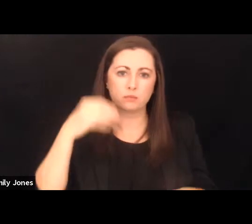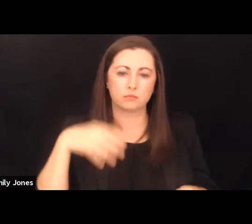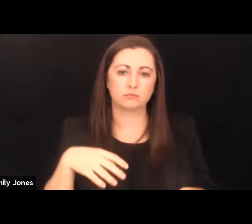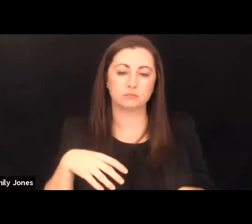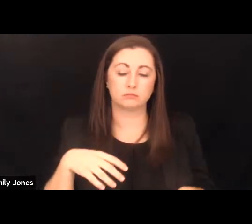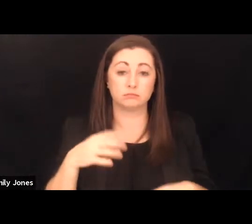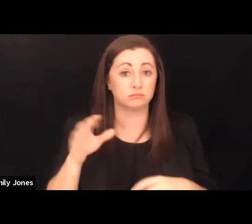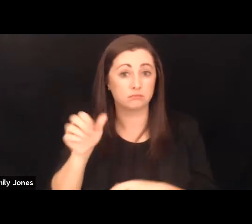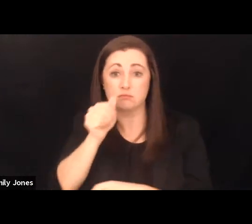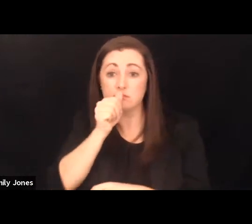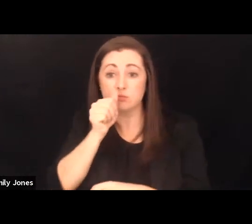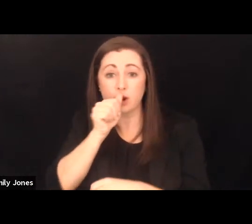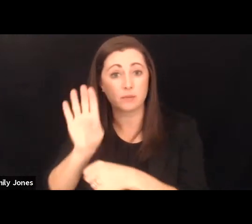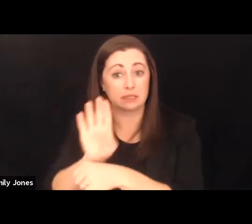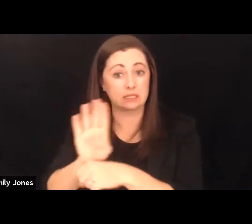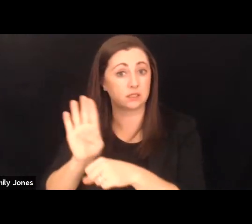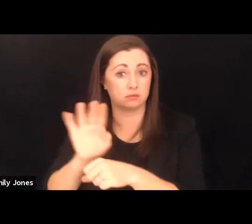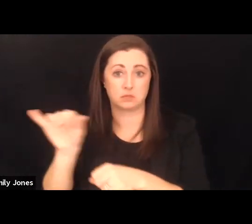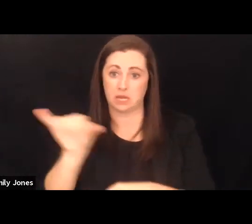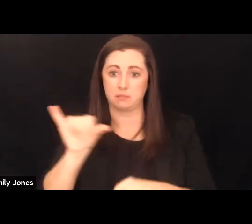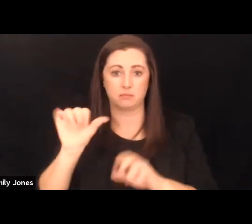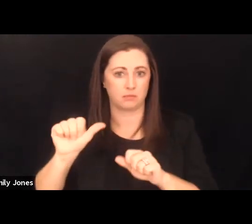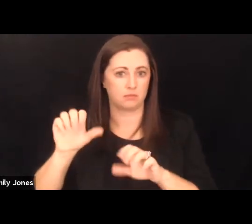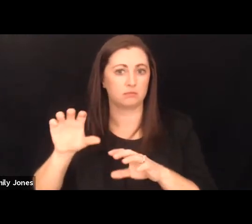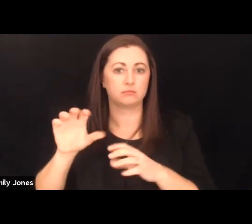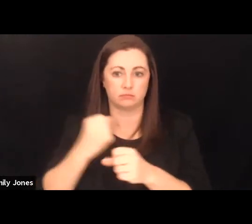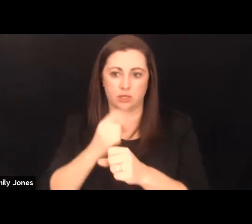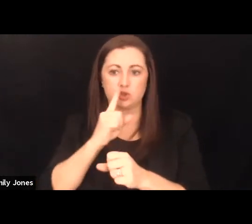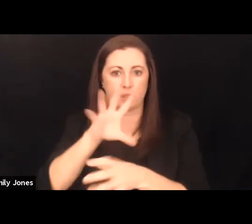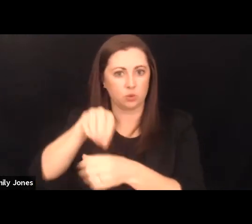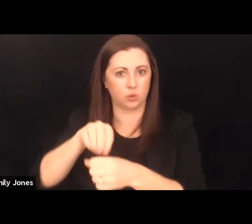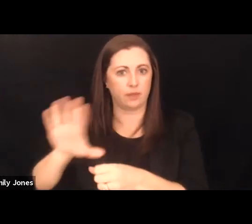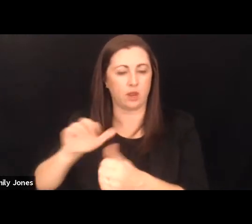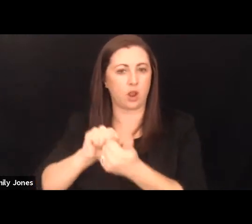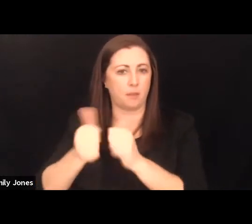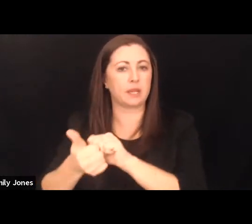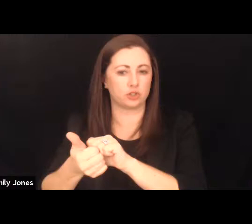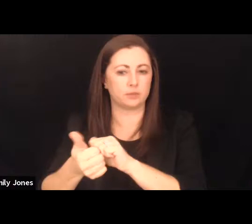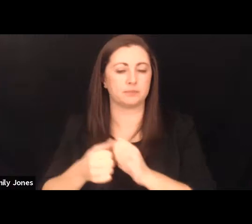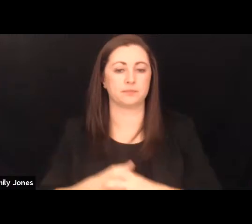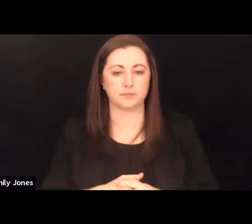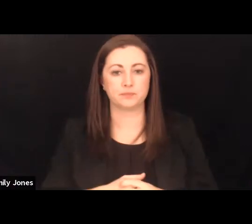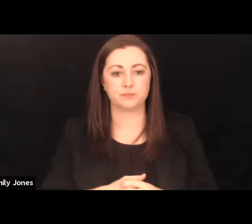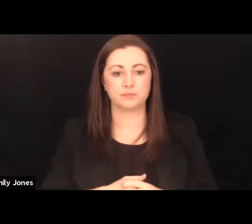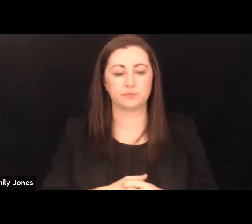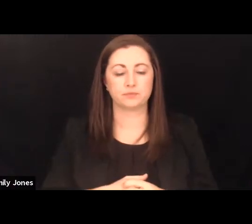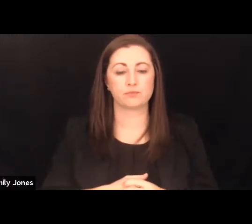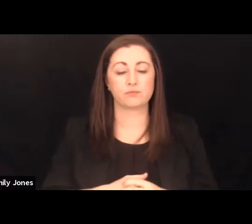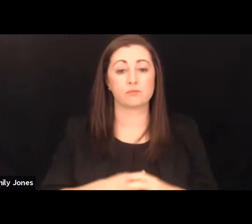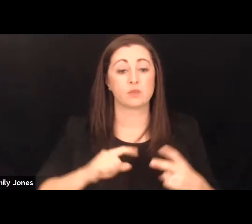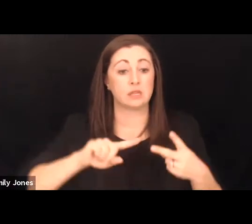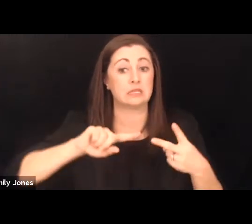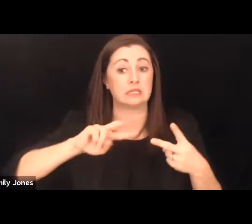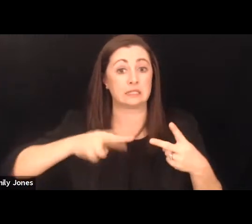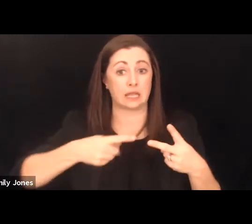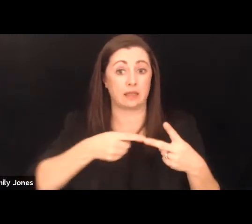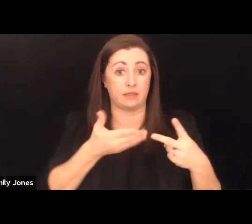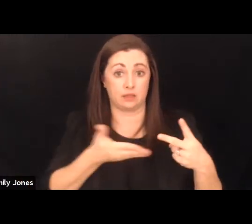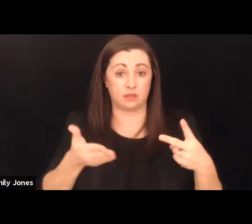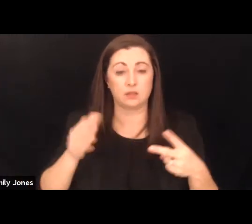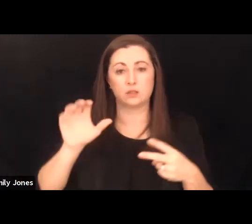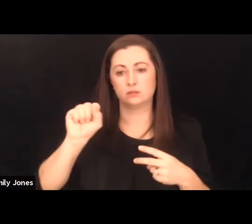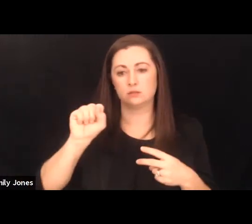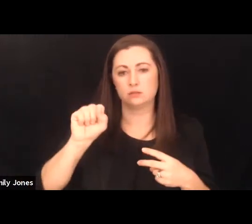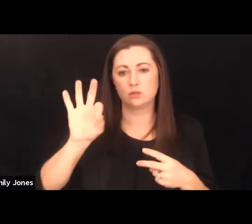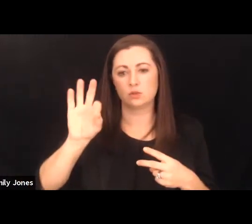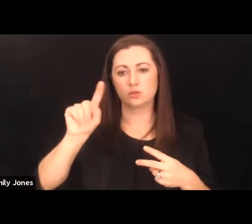too as part of their reasonable accommodations. So that's one. Secondly, software. People working from home are